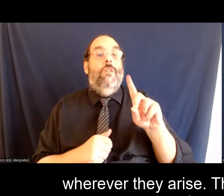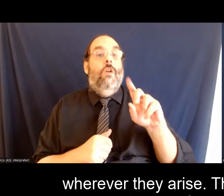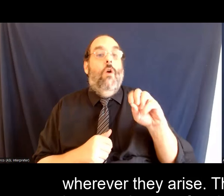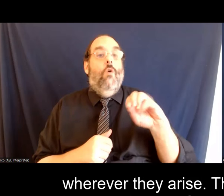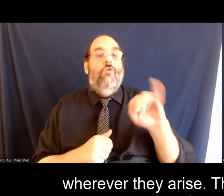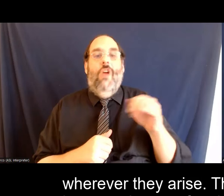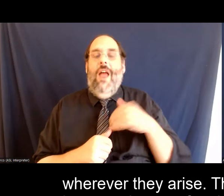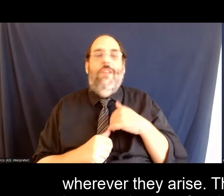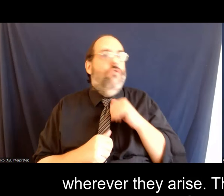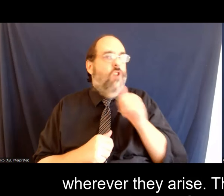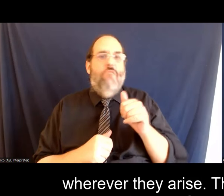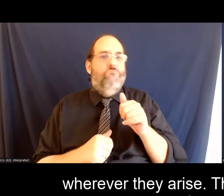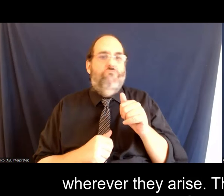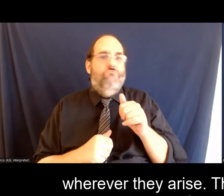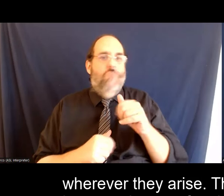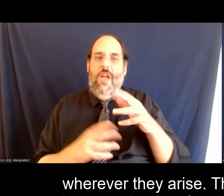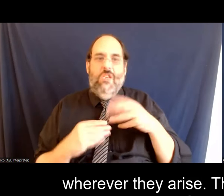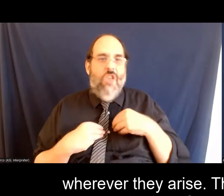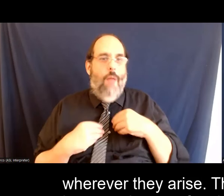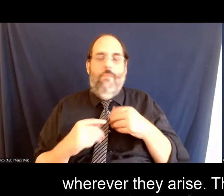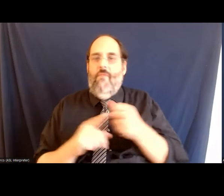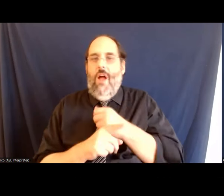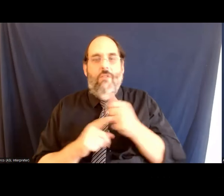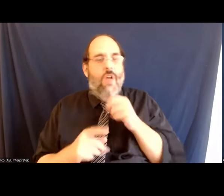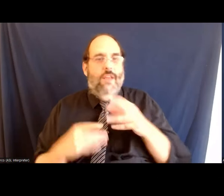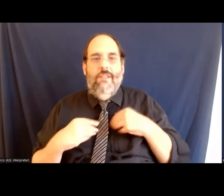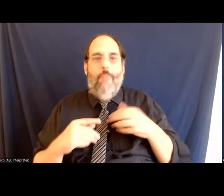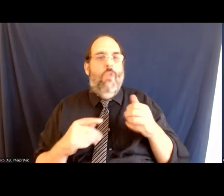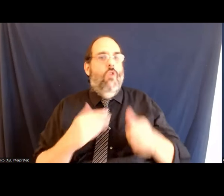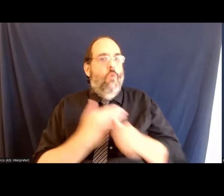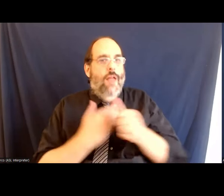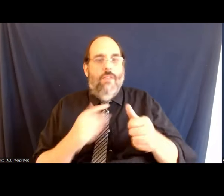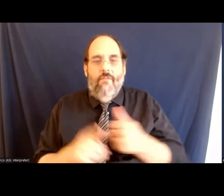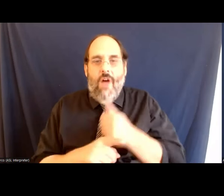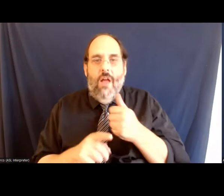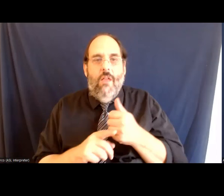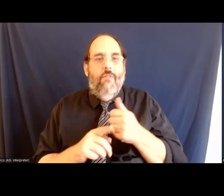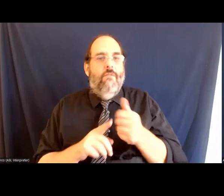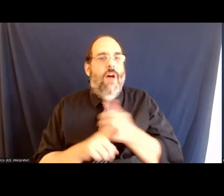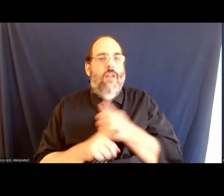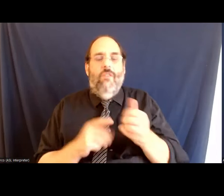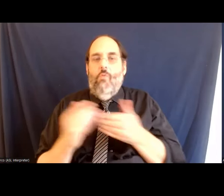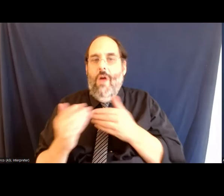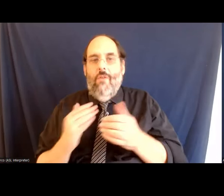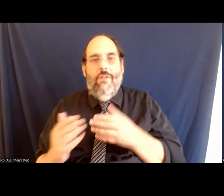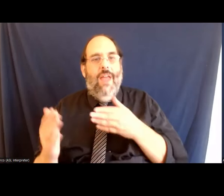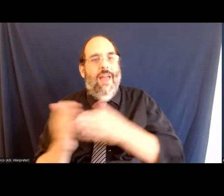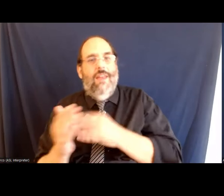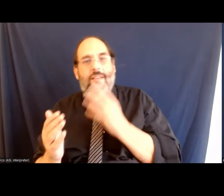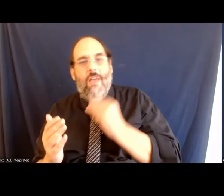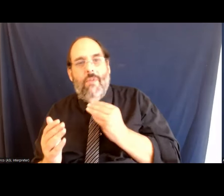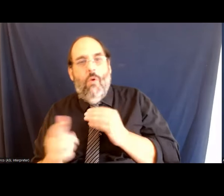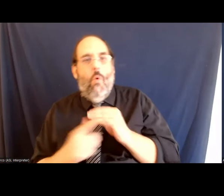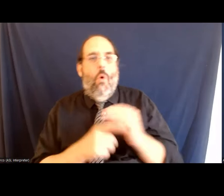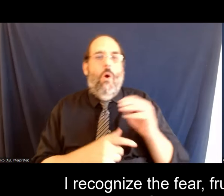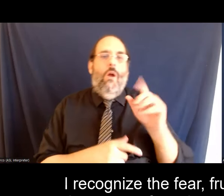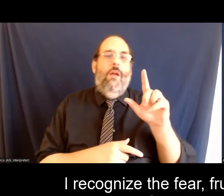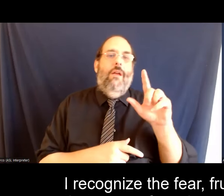for violence or unlawful threats of violence fueled by anti-Semitism or